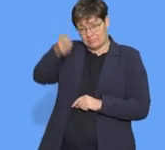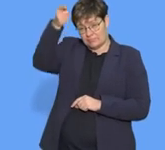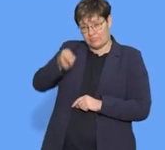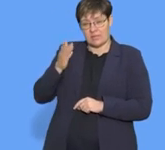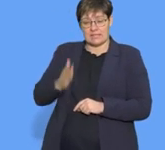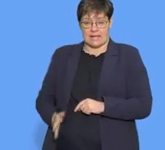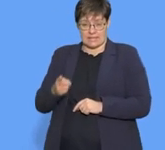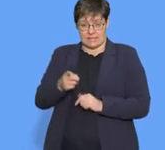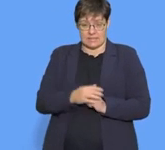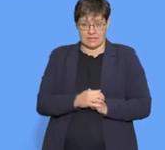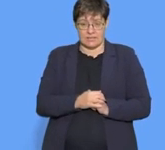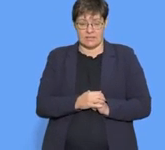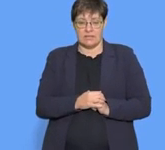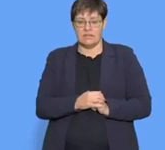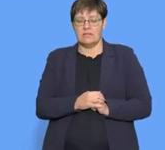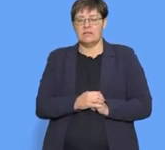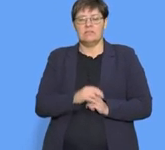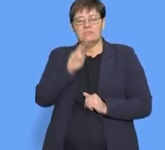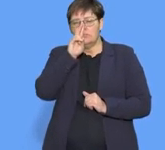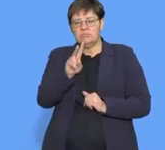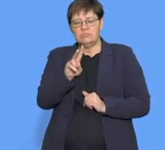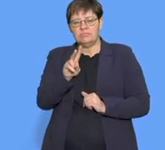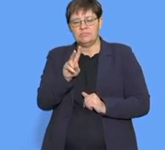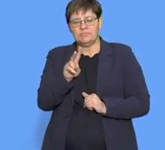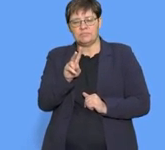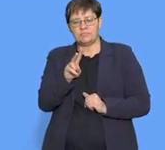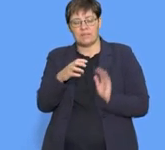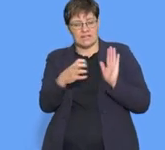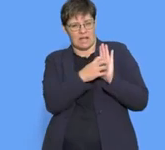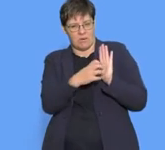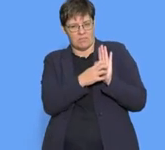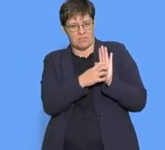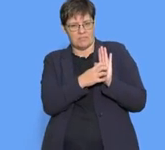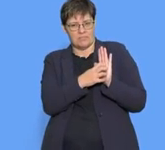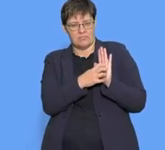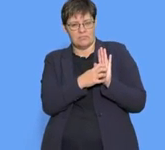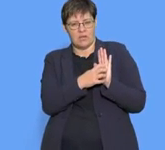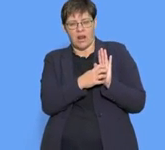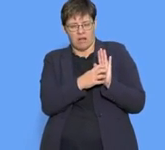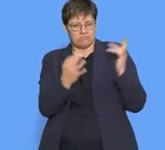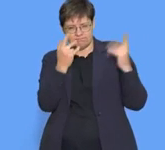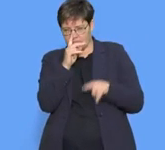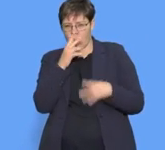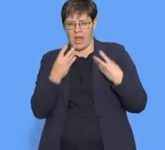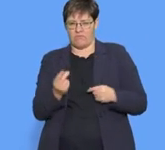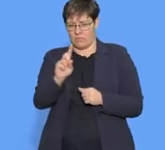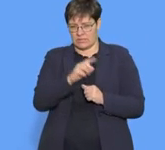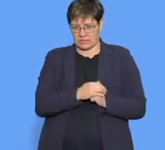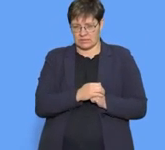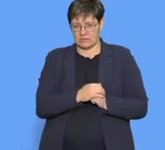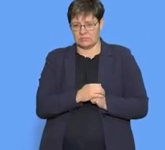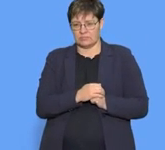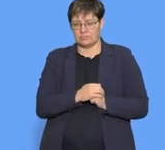this side here. Now let's quickly just look at this diagram and try and break it down and see what we